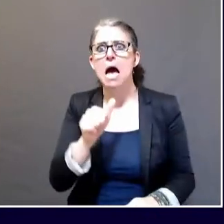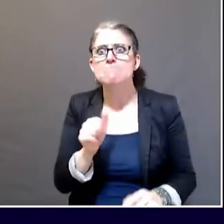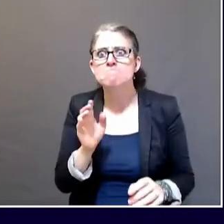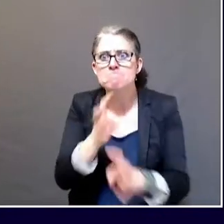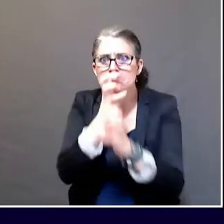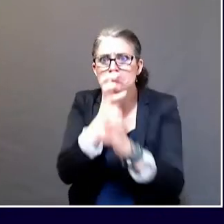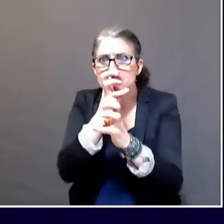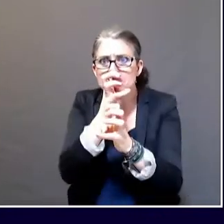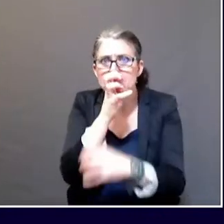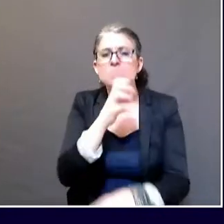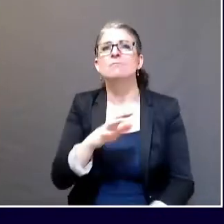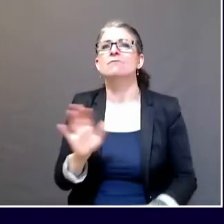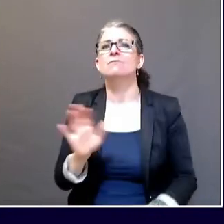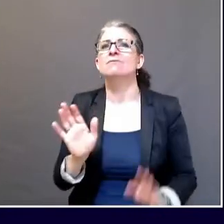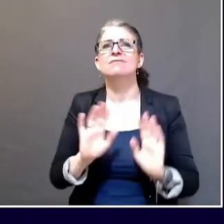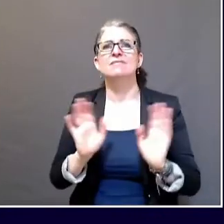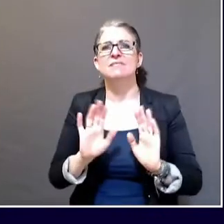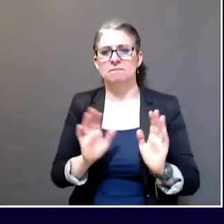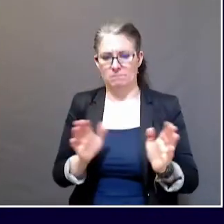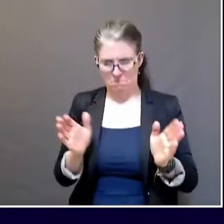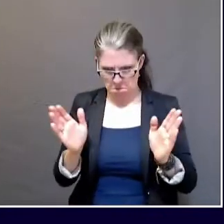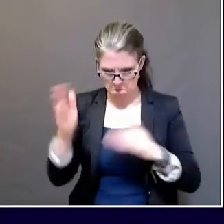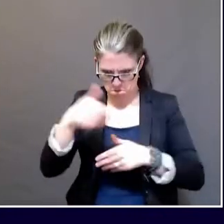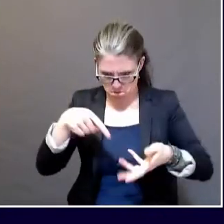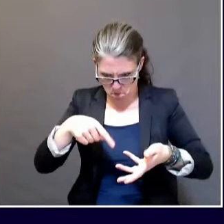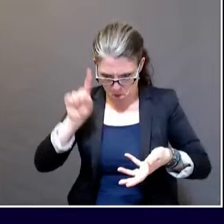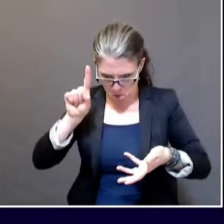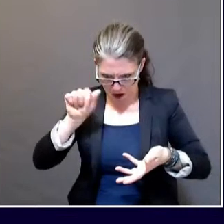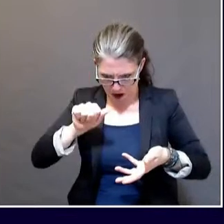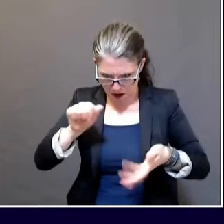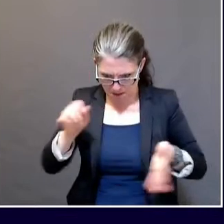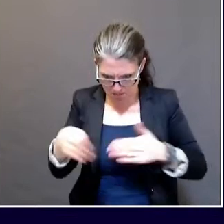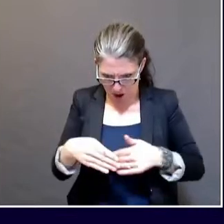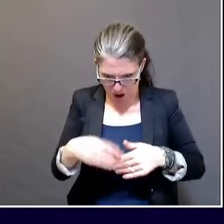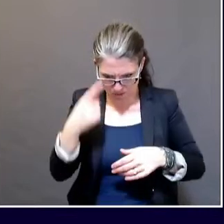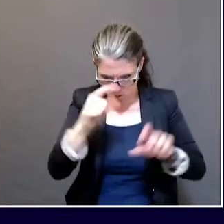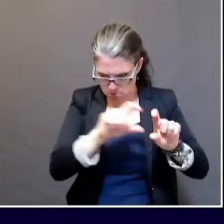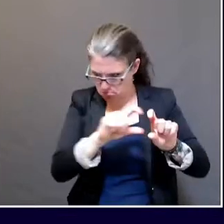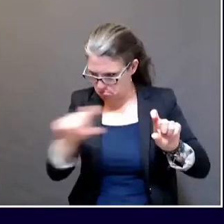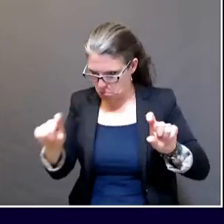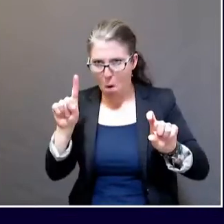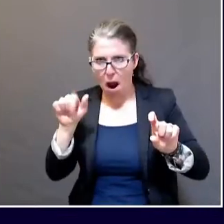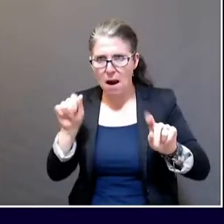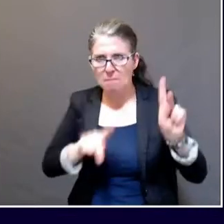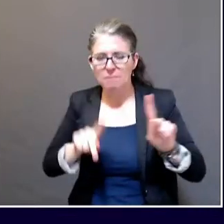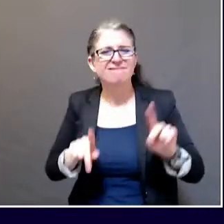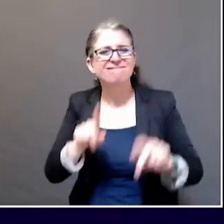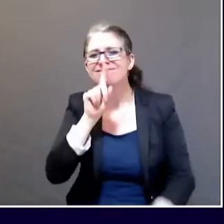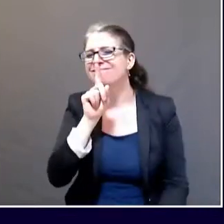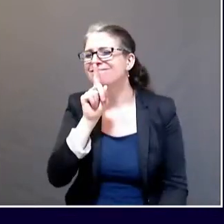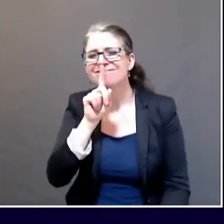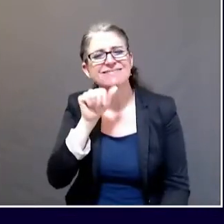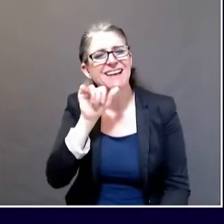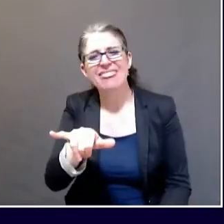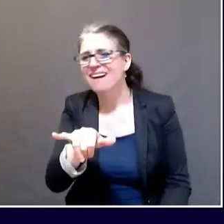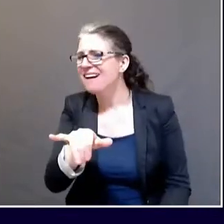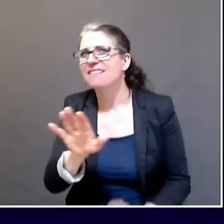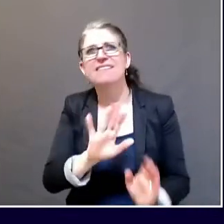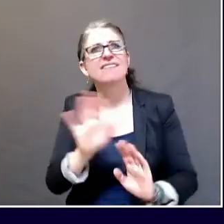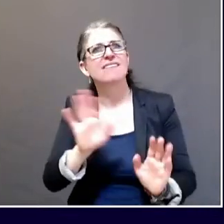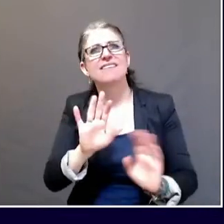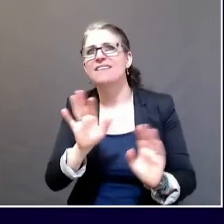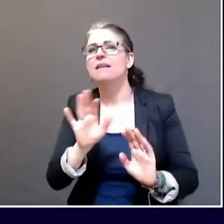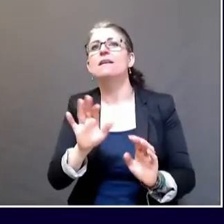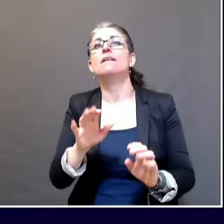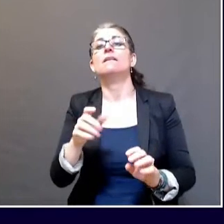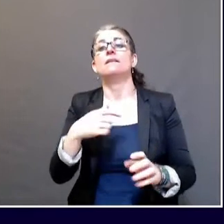designated channel for those, say, 70 and over. We've seen across the state that providers are able to blend in whom they are